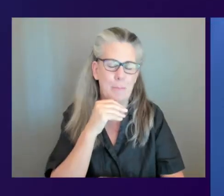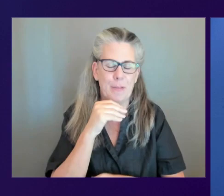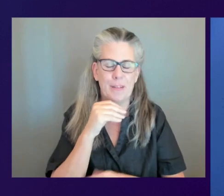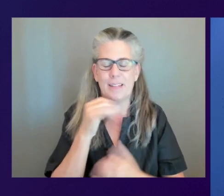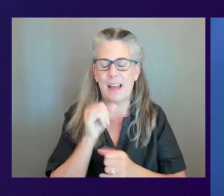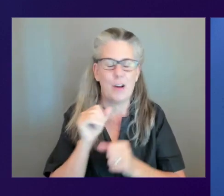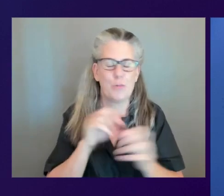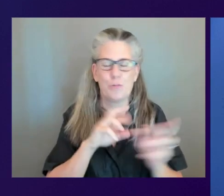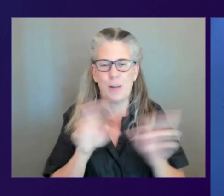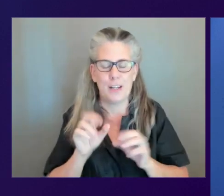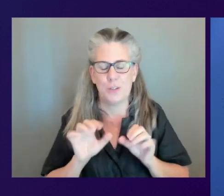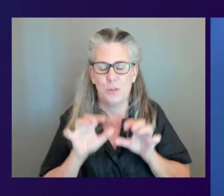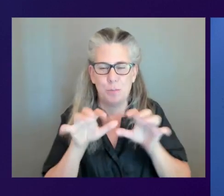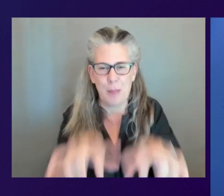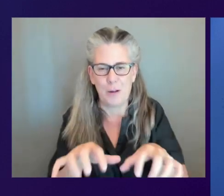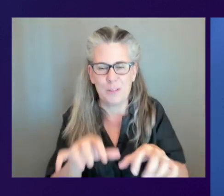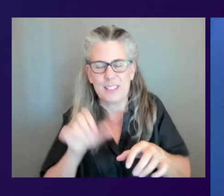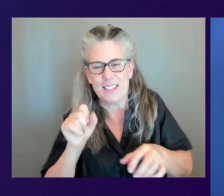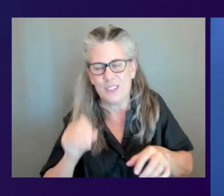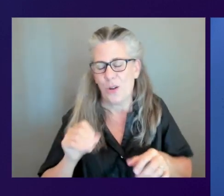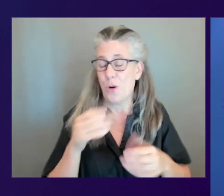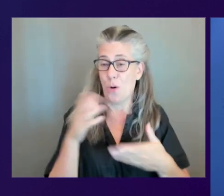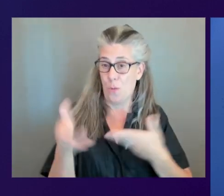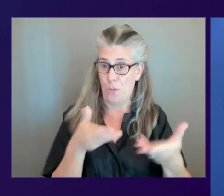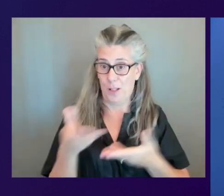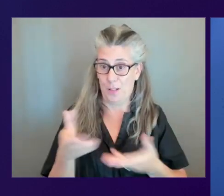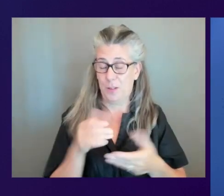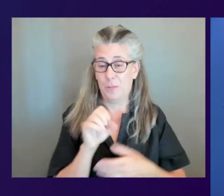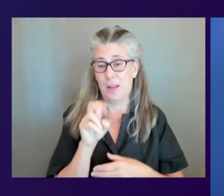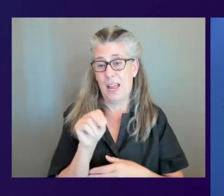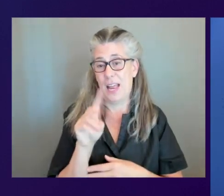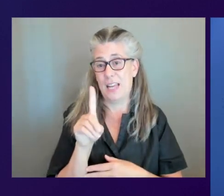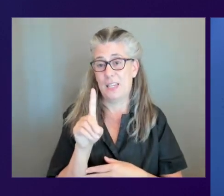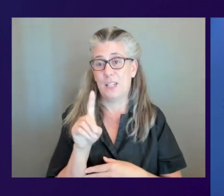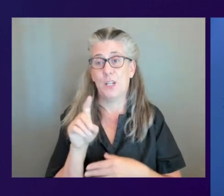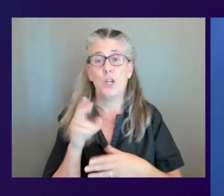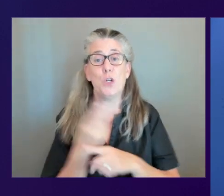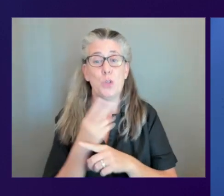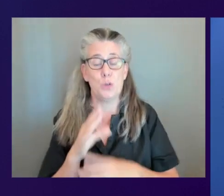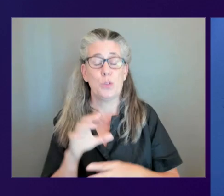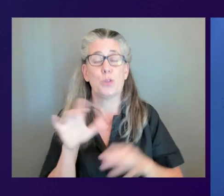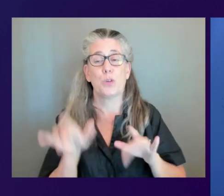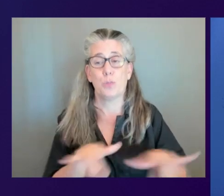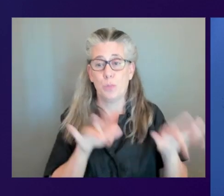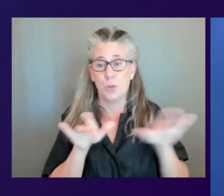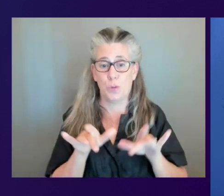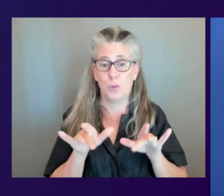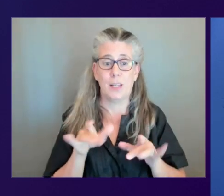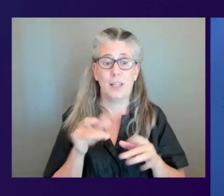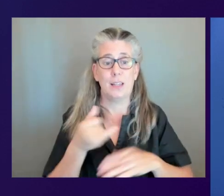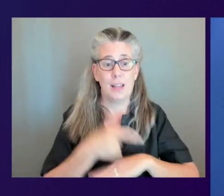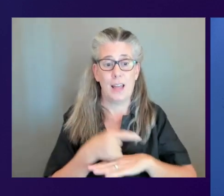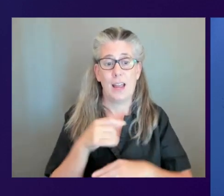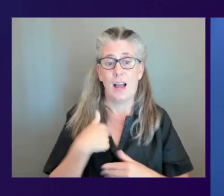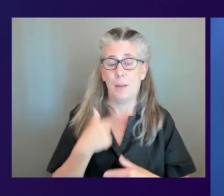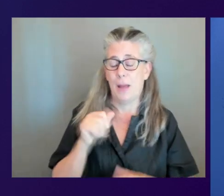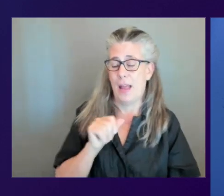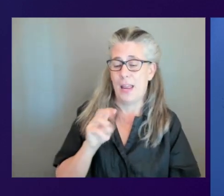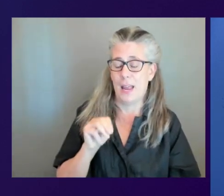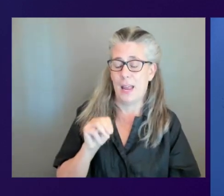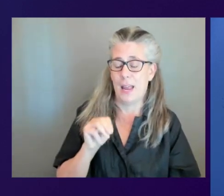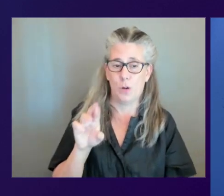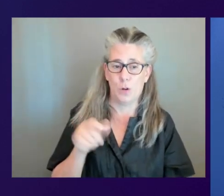Welcome, if you're just joining us, to End User Computing Innovation Day. I'm A.M. Grabilny, one of your hosts, Degrassi